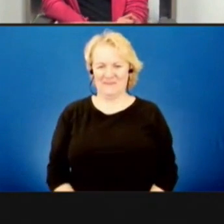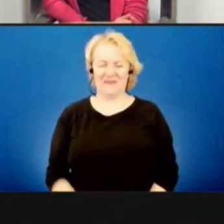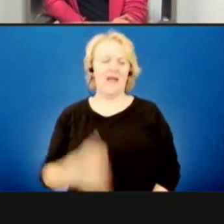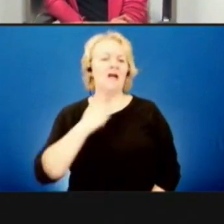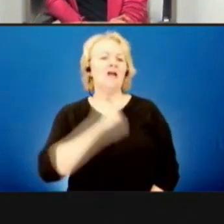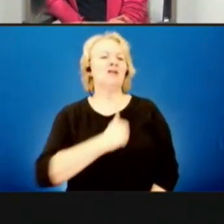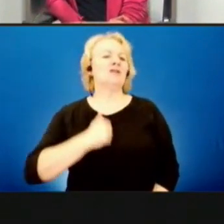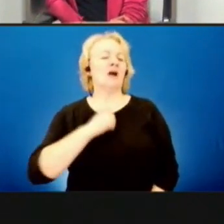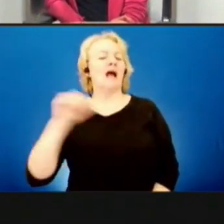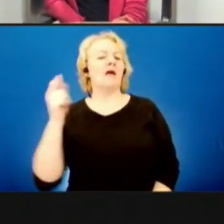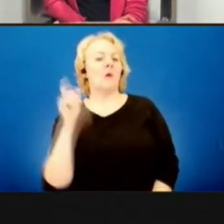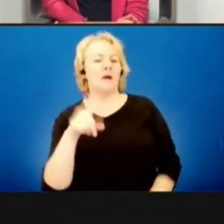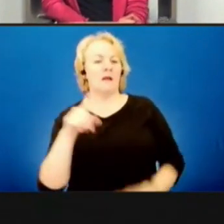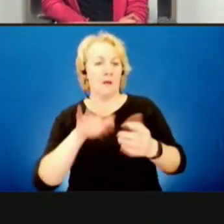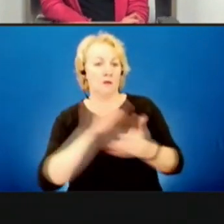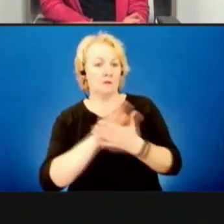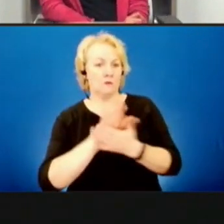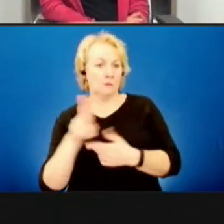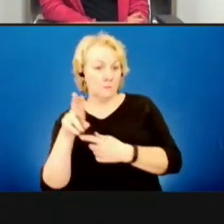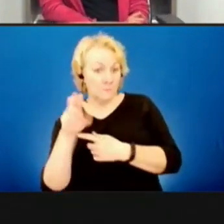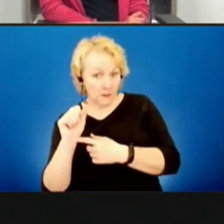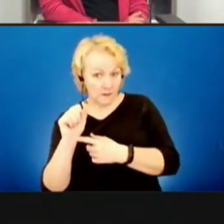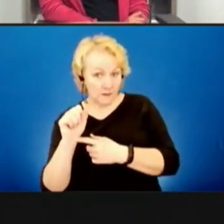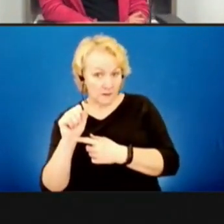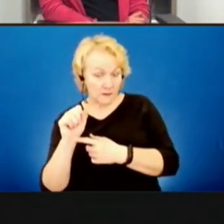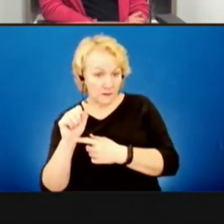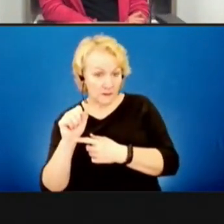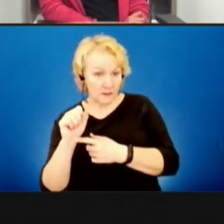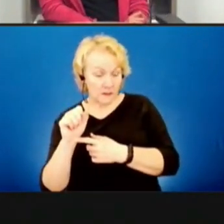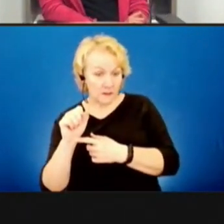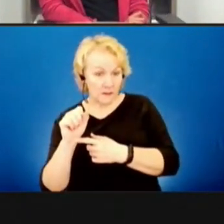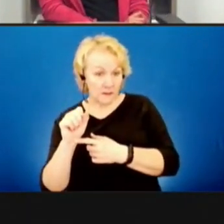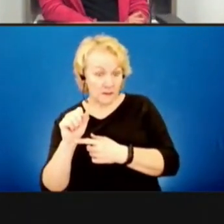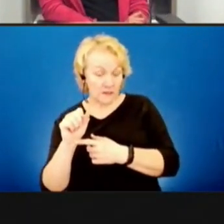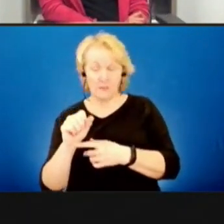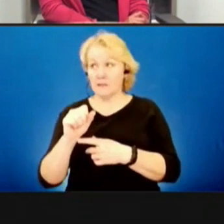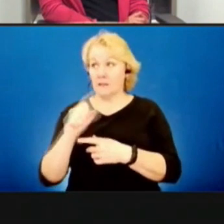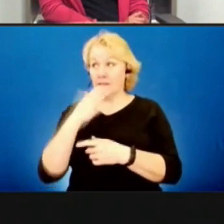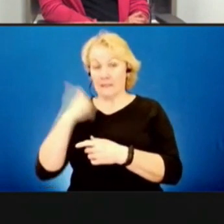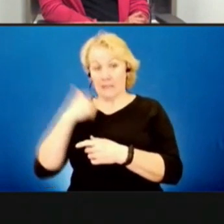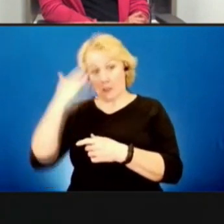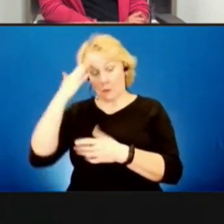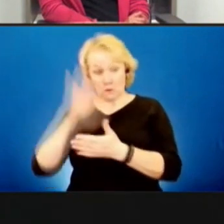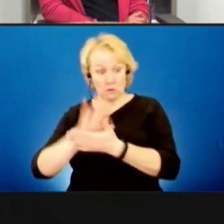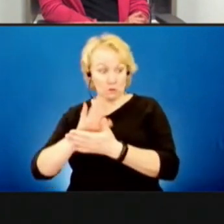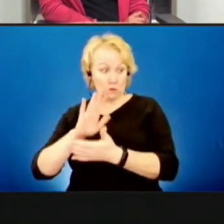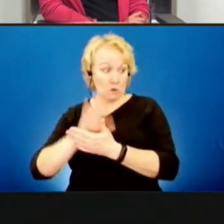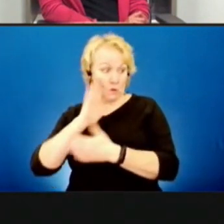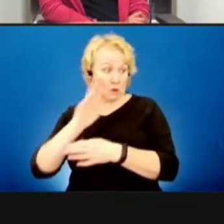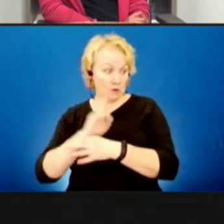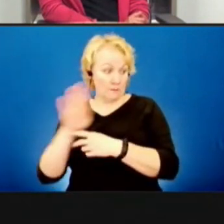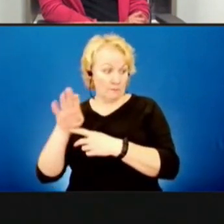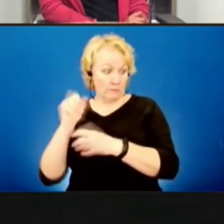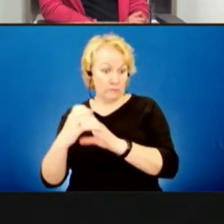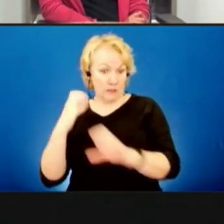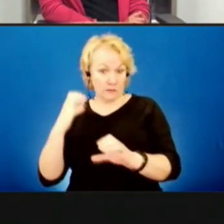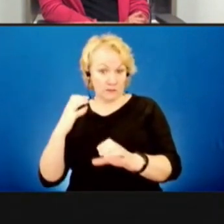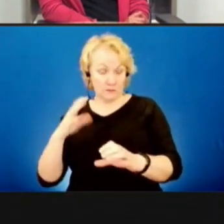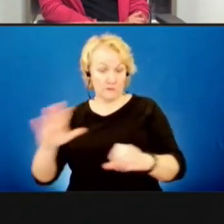a question about school buses. How, as far as I know, schools are going to be school buses will be at full